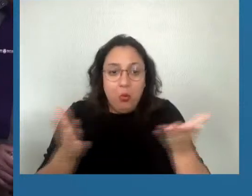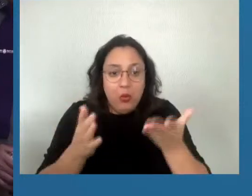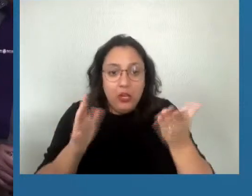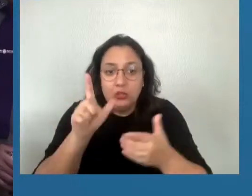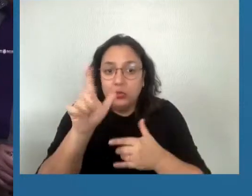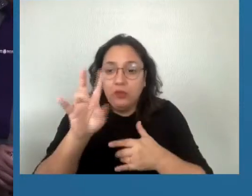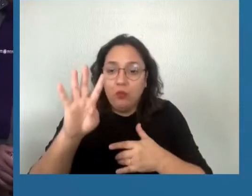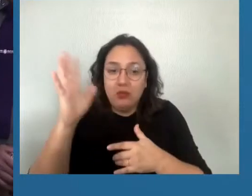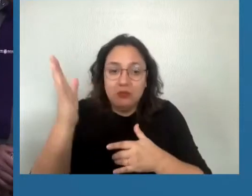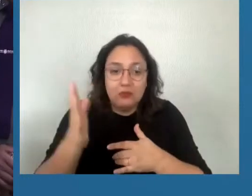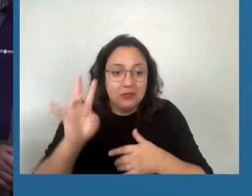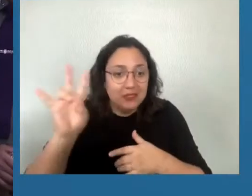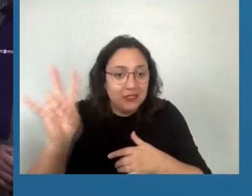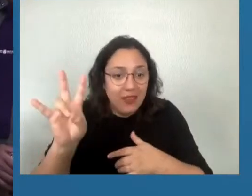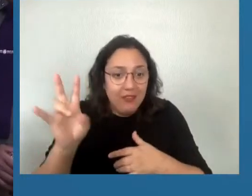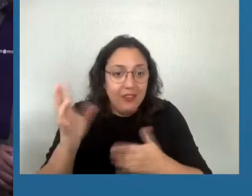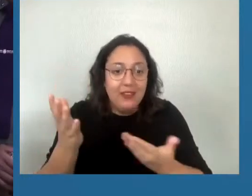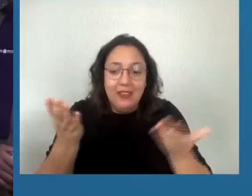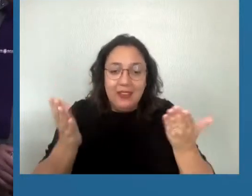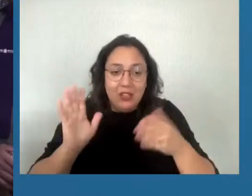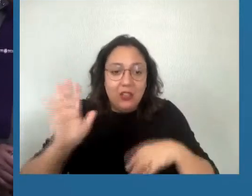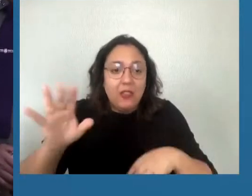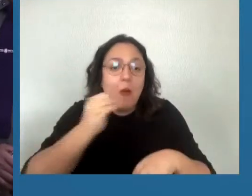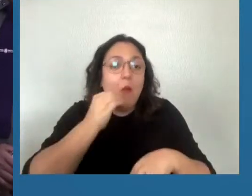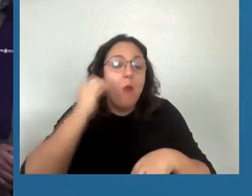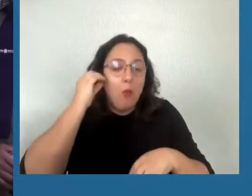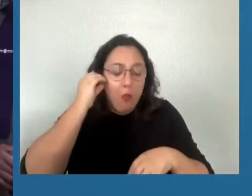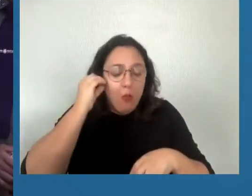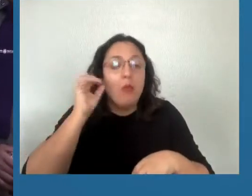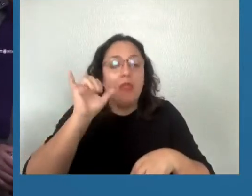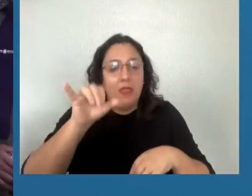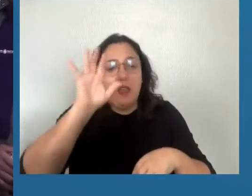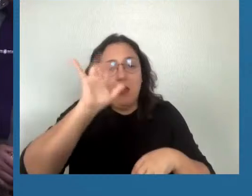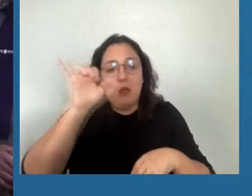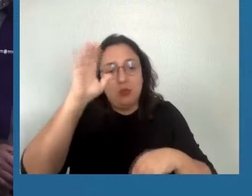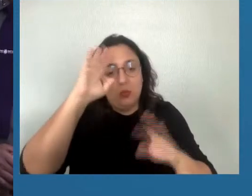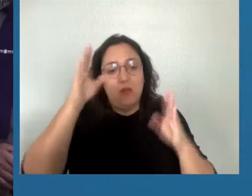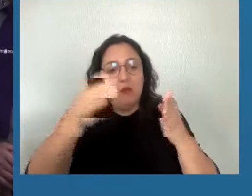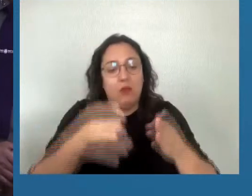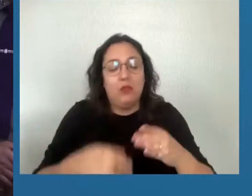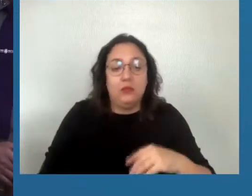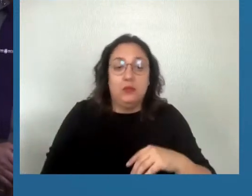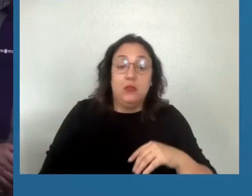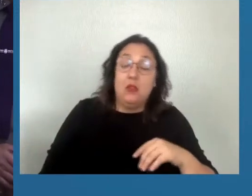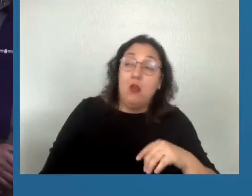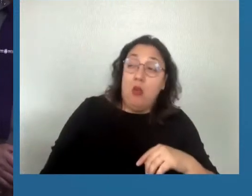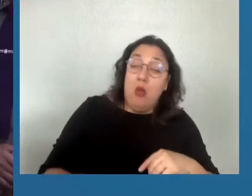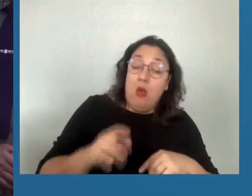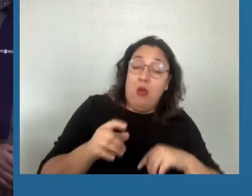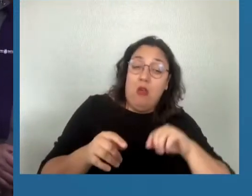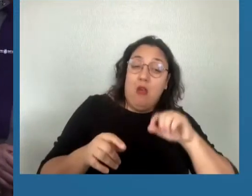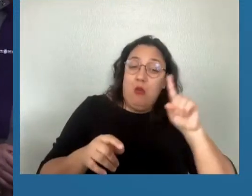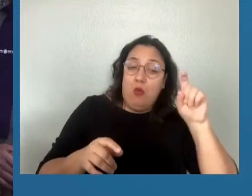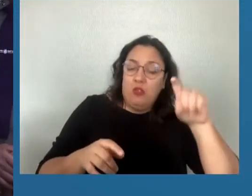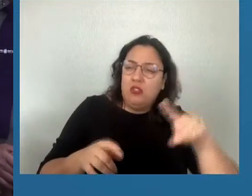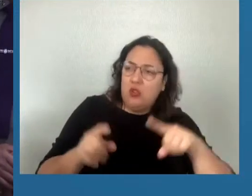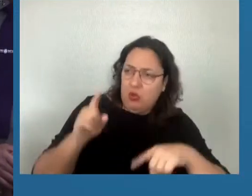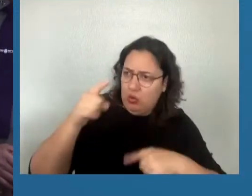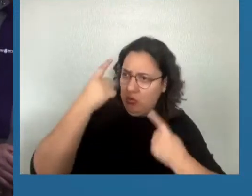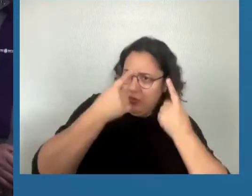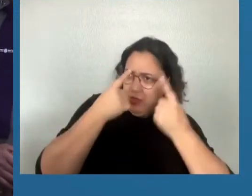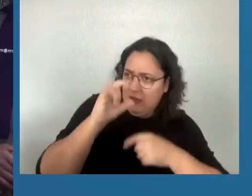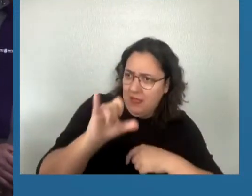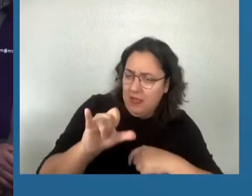and I want to continue focusing on our housing policies as well to deal with that. Are you considering that? I am looking at all the policies I